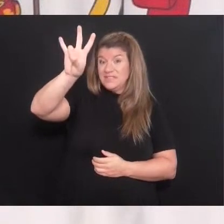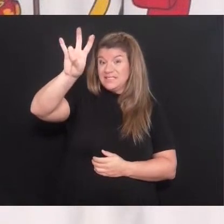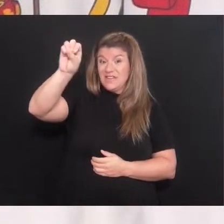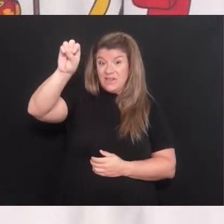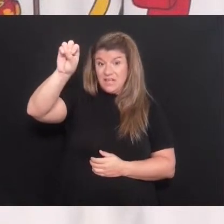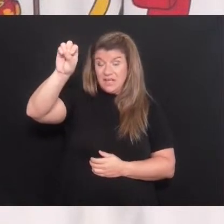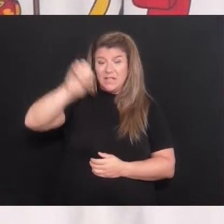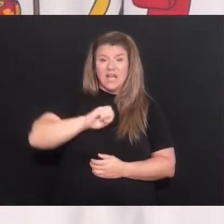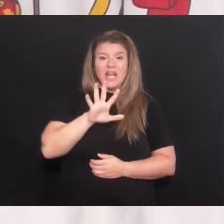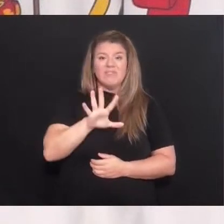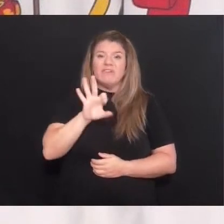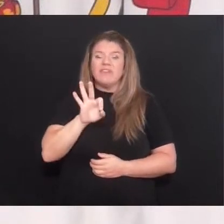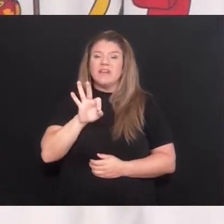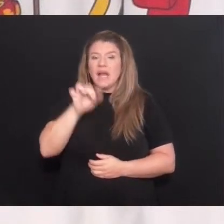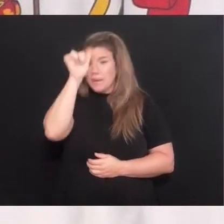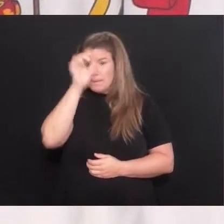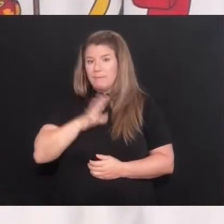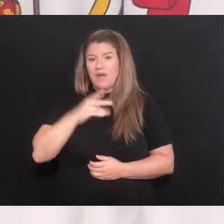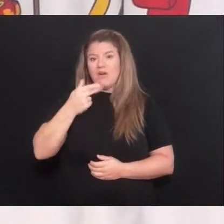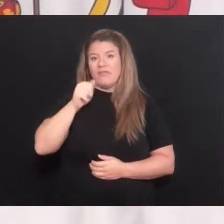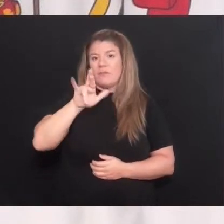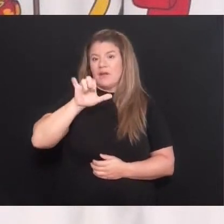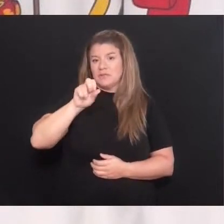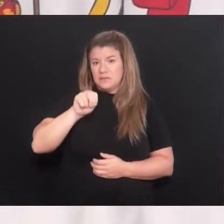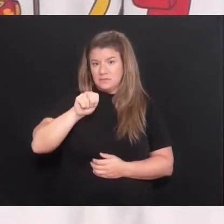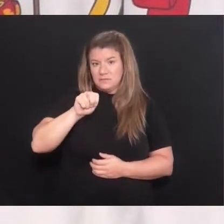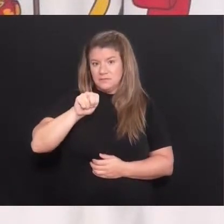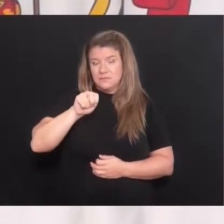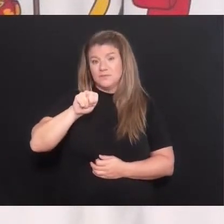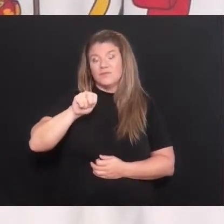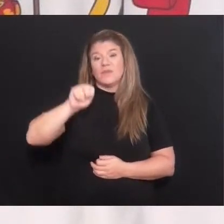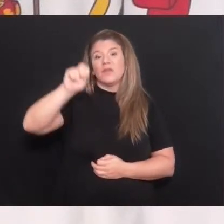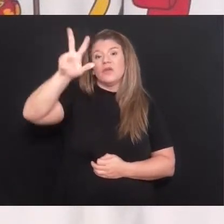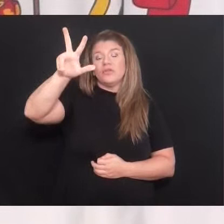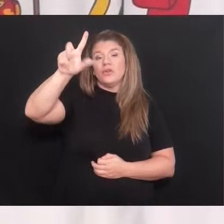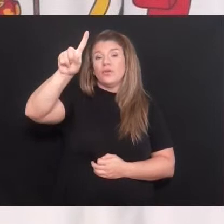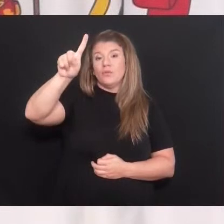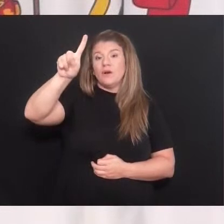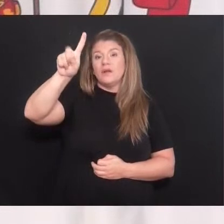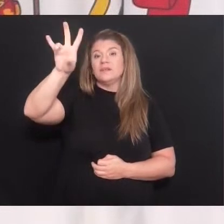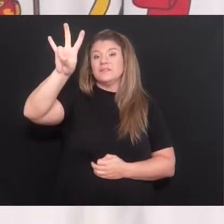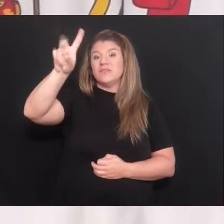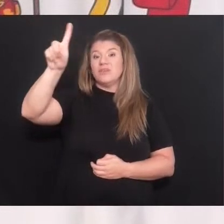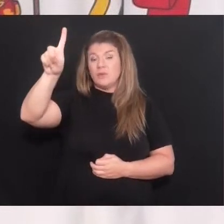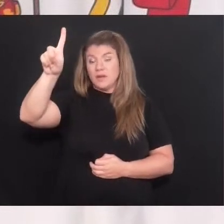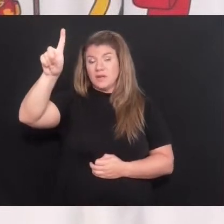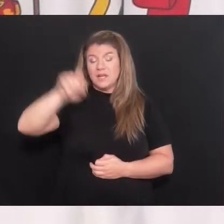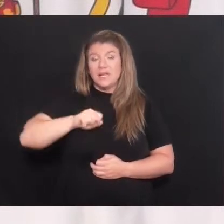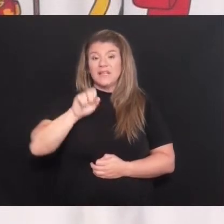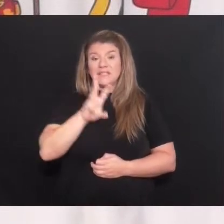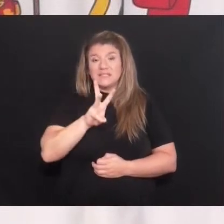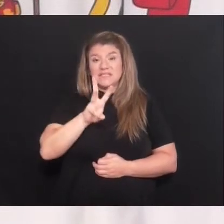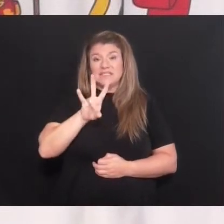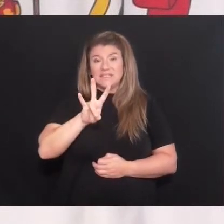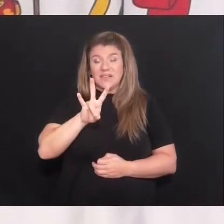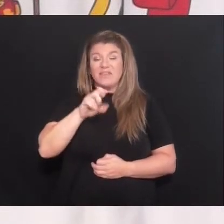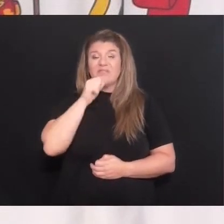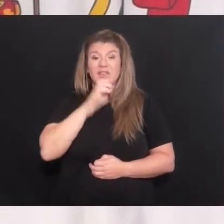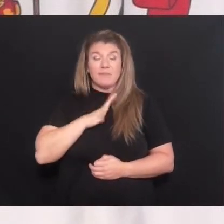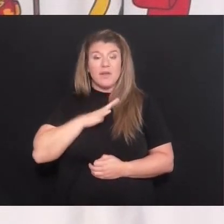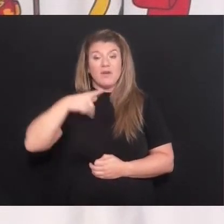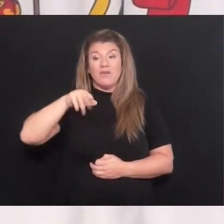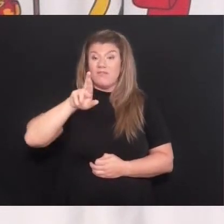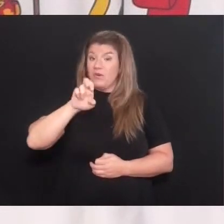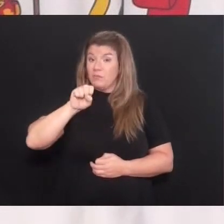3,170th death is a 59-year-old male from Harrison County. The 3,171st death, a 67-year-old female